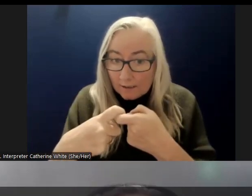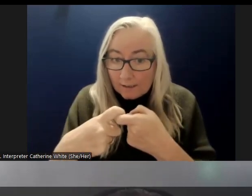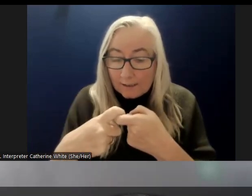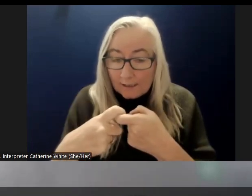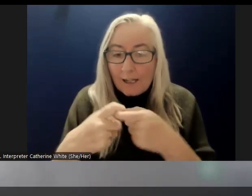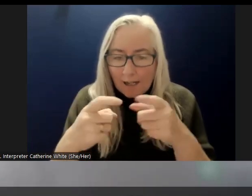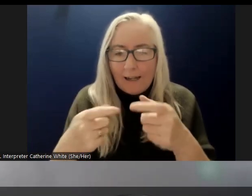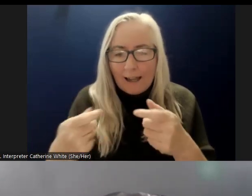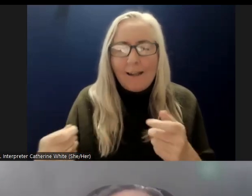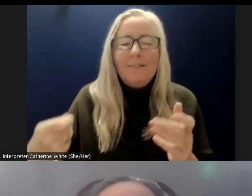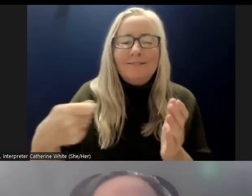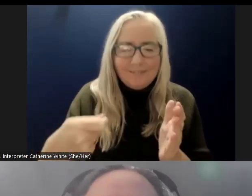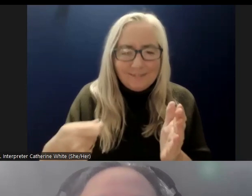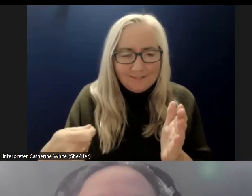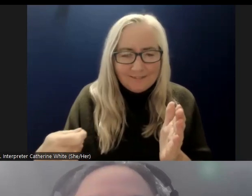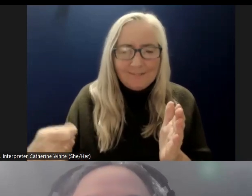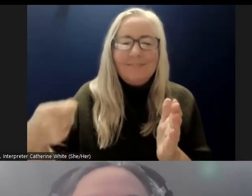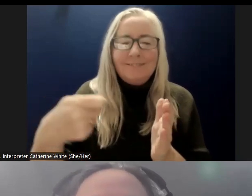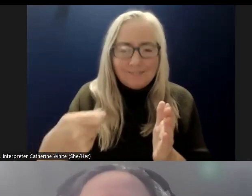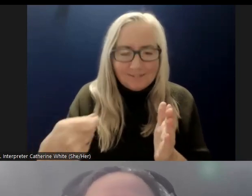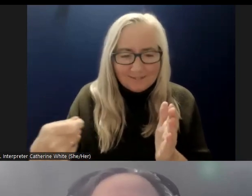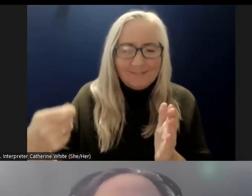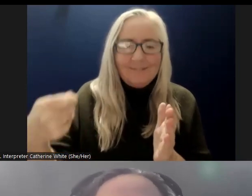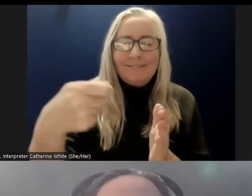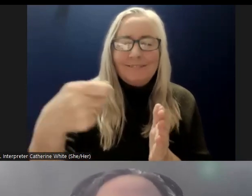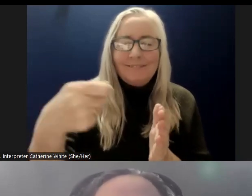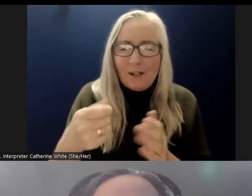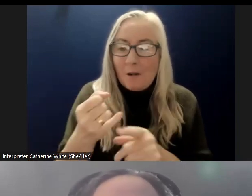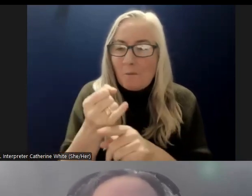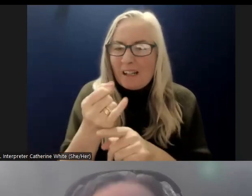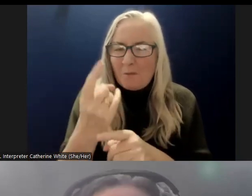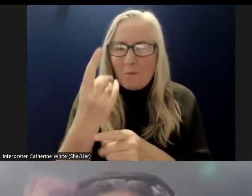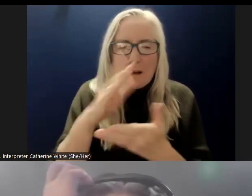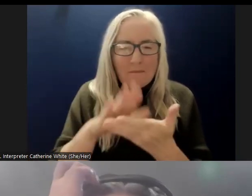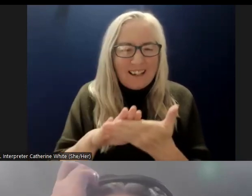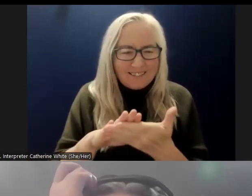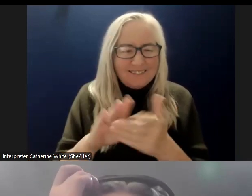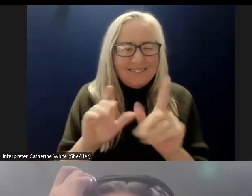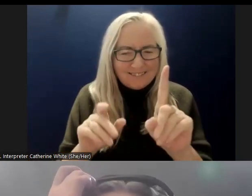I'm adding people, but okay. Yeah. We'll wait another minute. So.